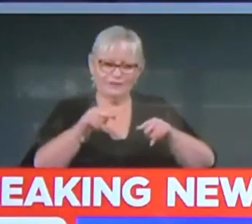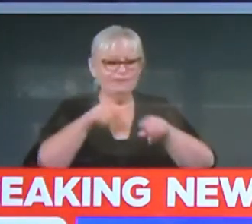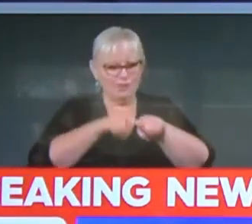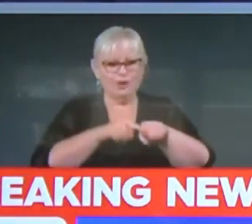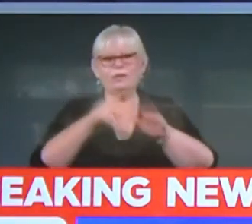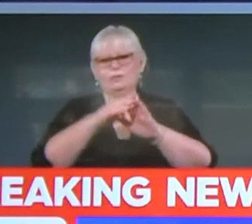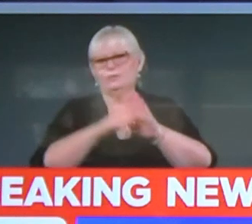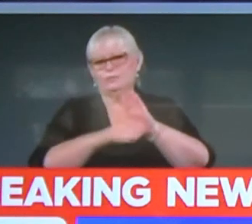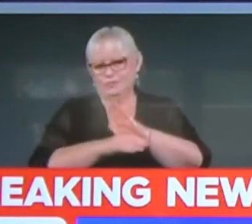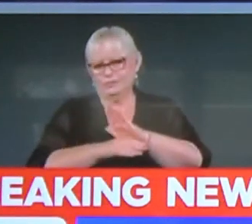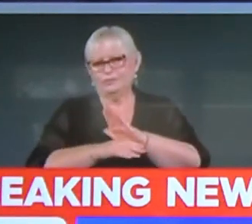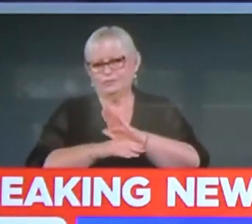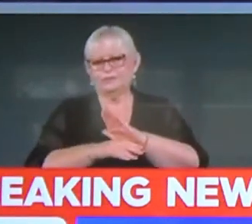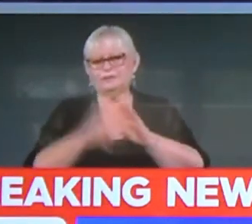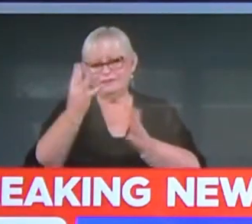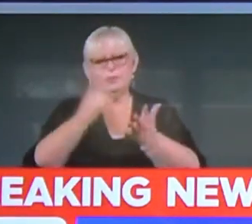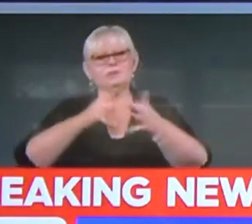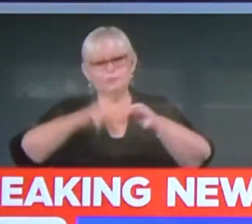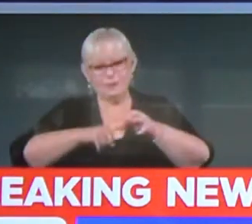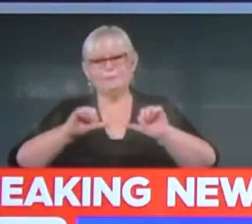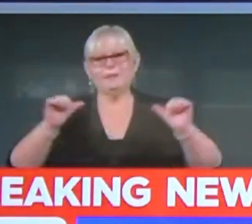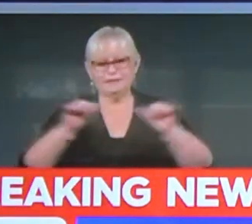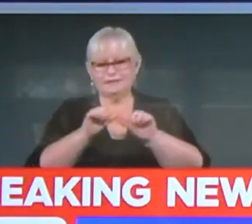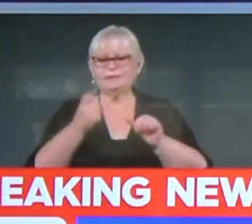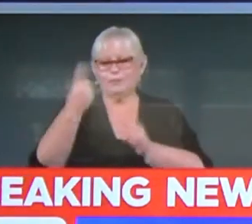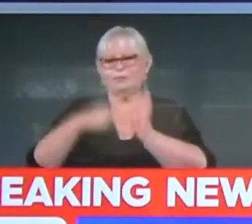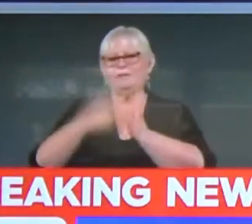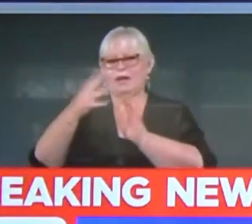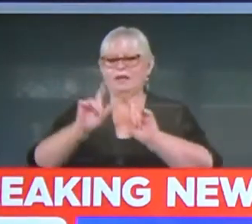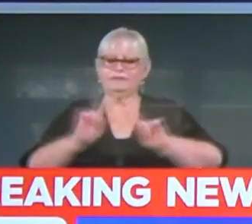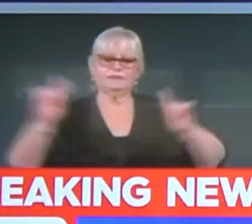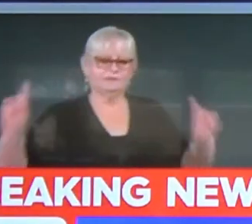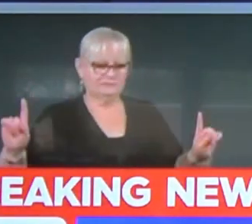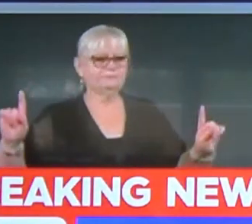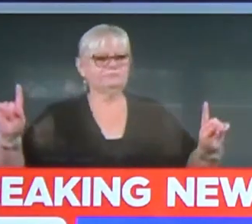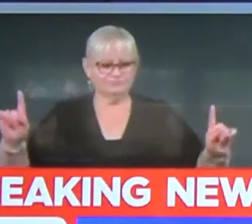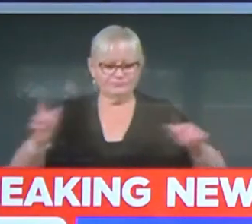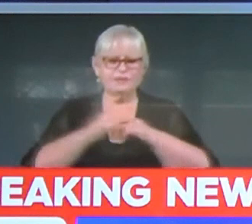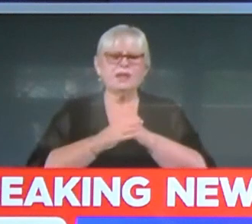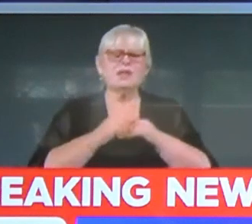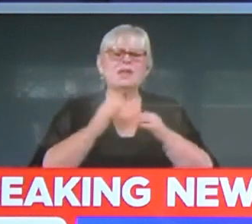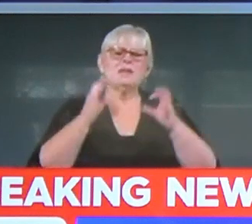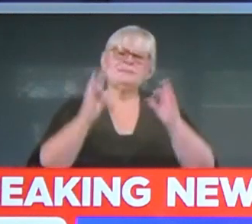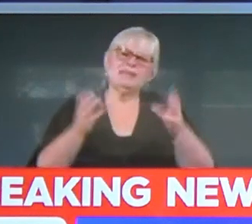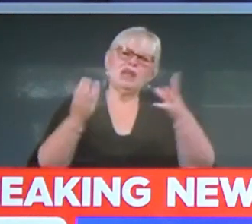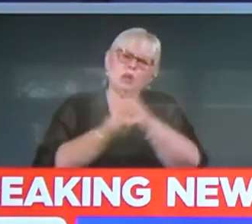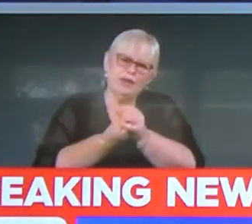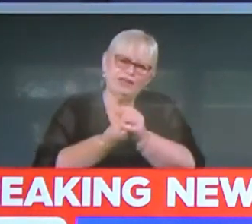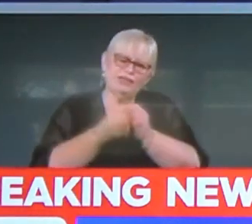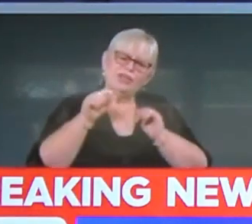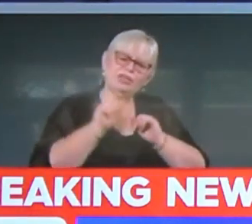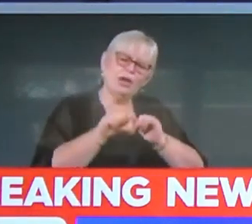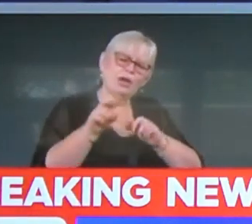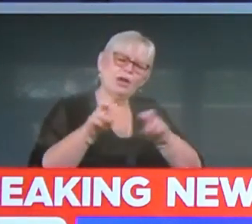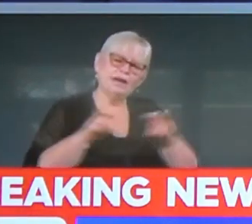rules around the 4 square metre rule and the social distancing practices. Particularly on these types of